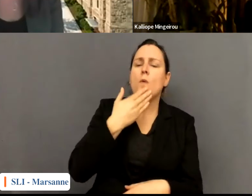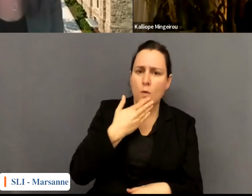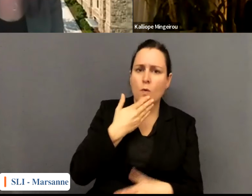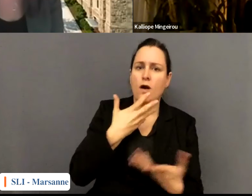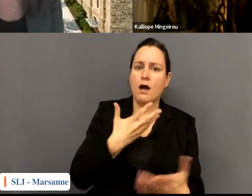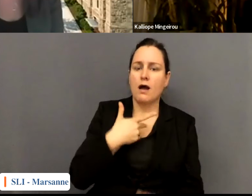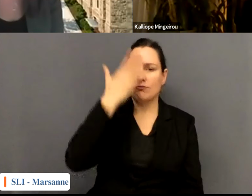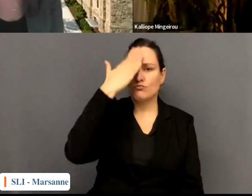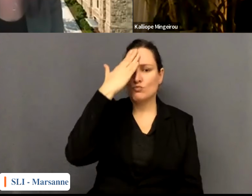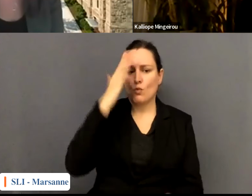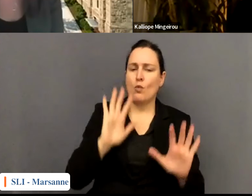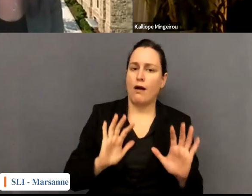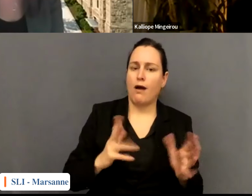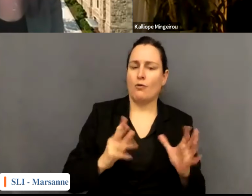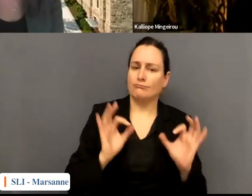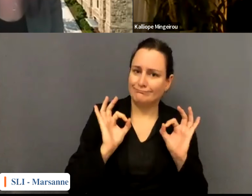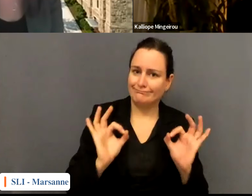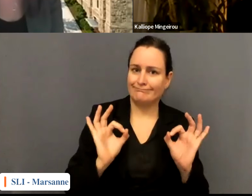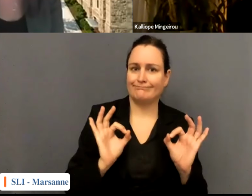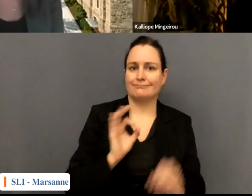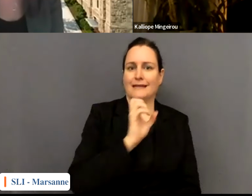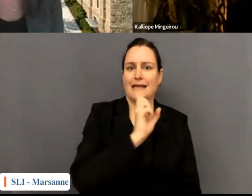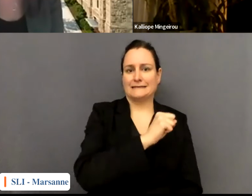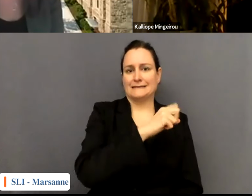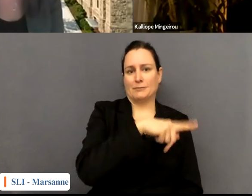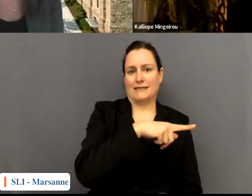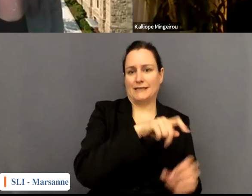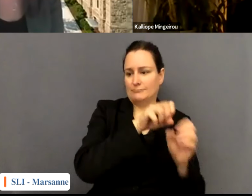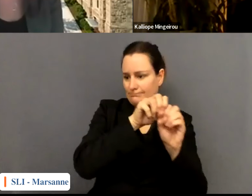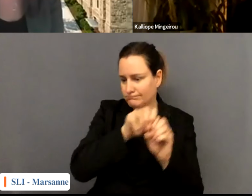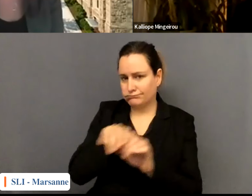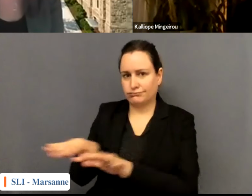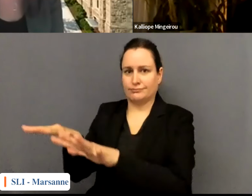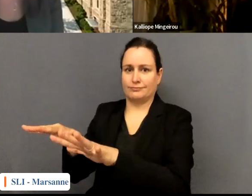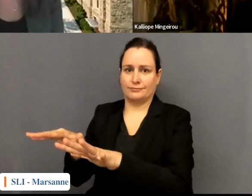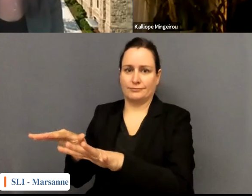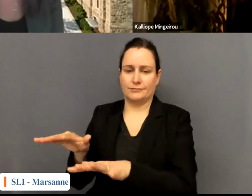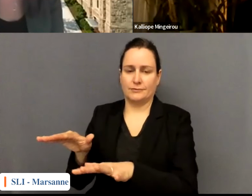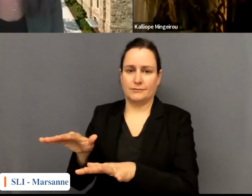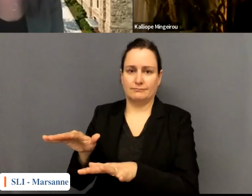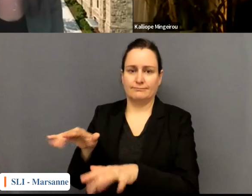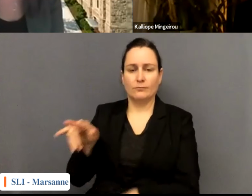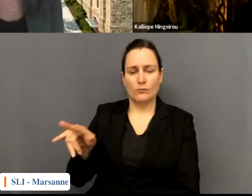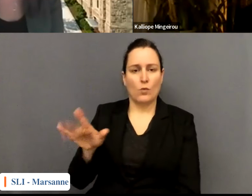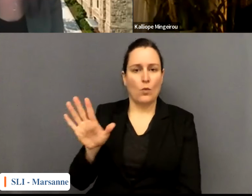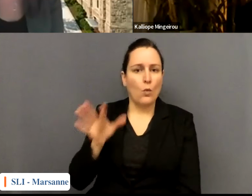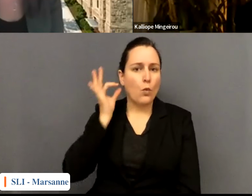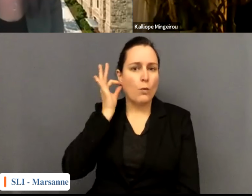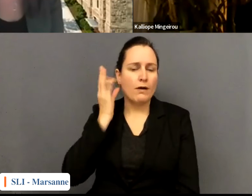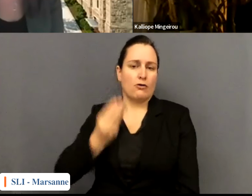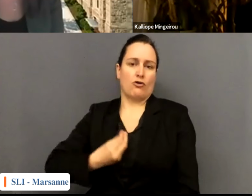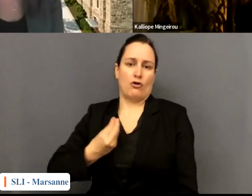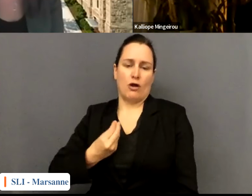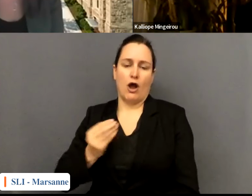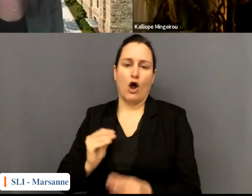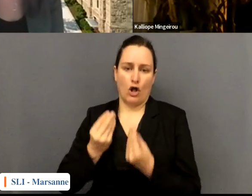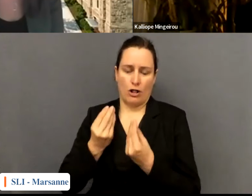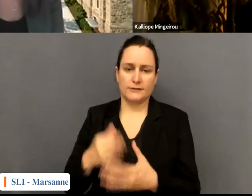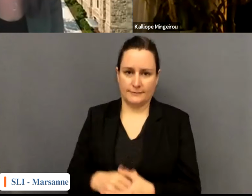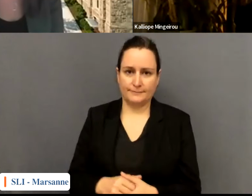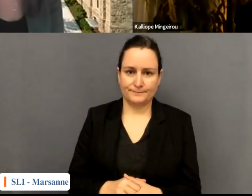protection mechanisms on violence against women and girls. And I think this approach, it will also contribute